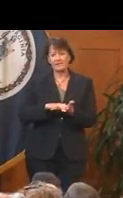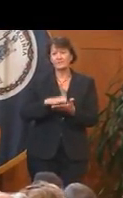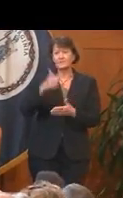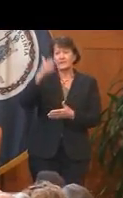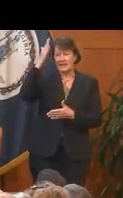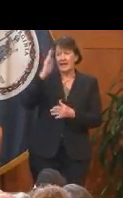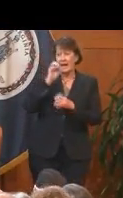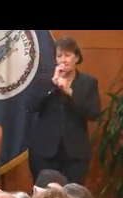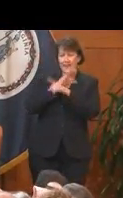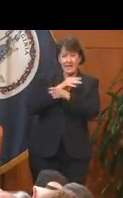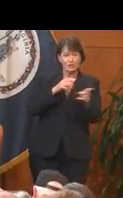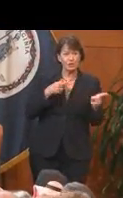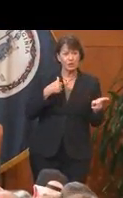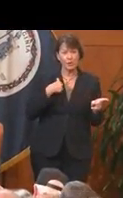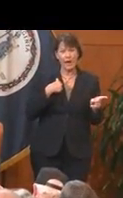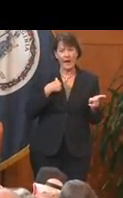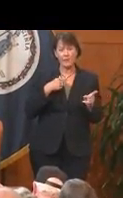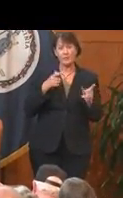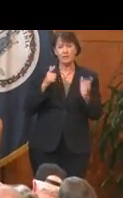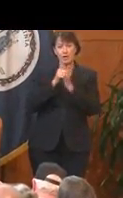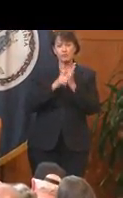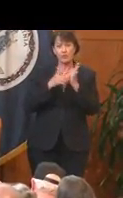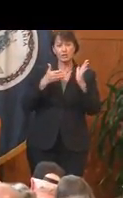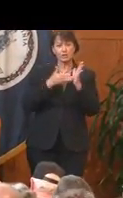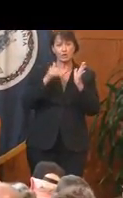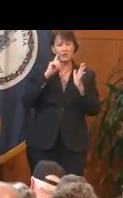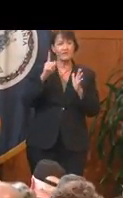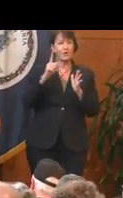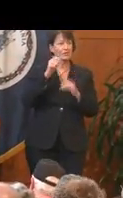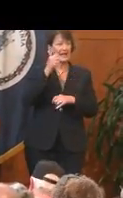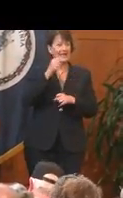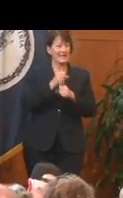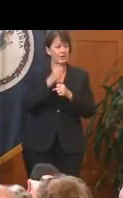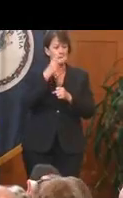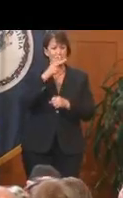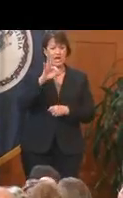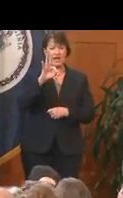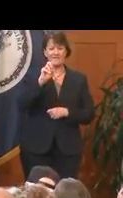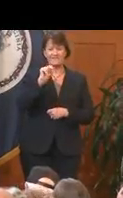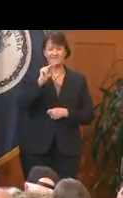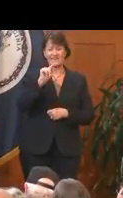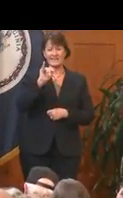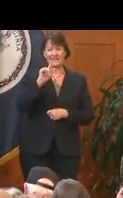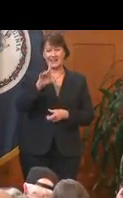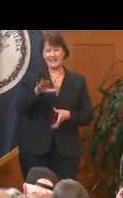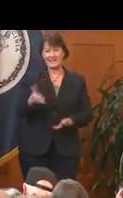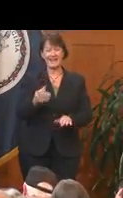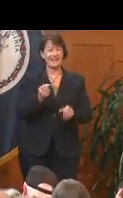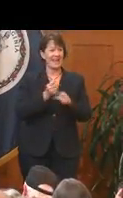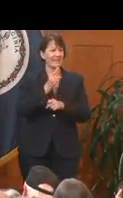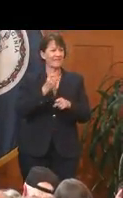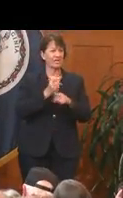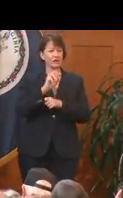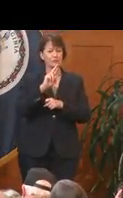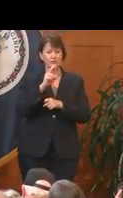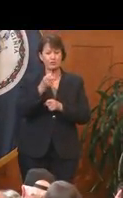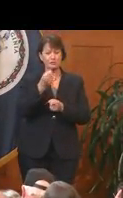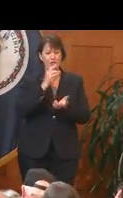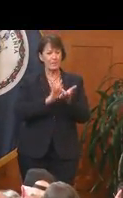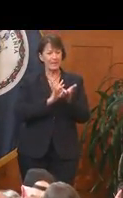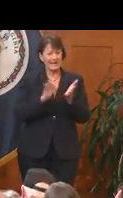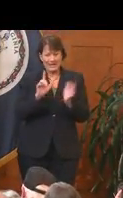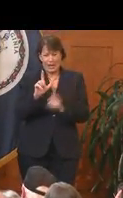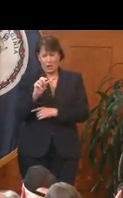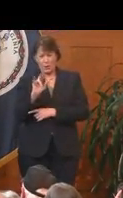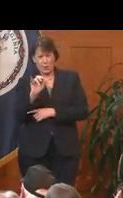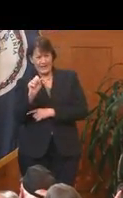God bless you, okay? I was a prosecutor for 10 years. We had a fentanyl death every single year, like clockwork, prescription med, in little tiny Louisa